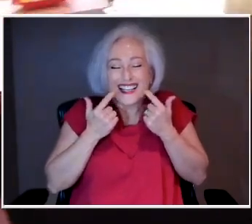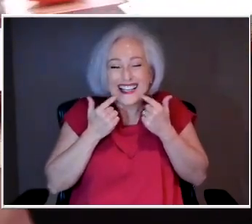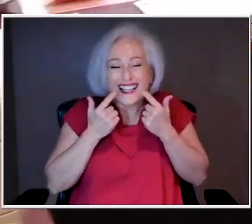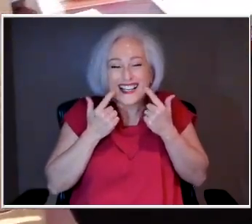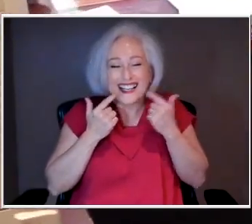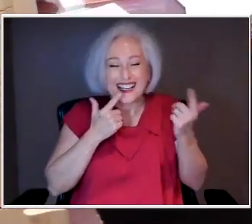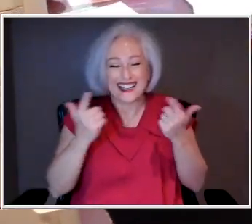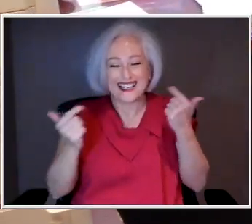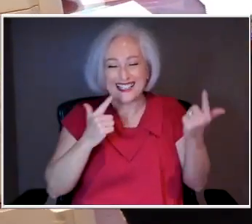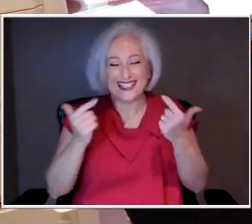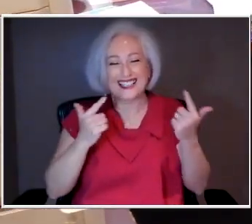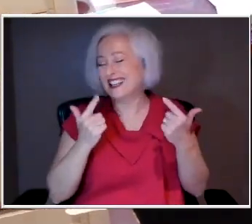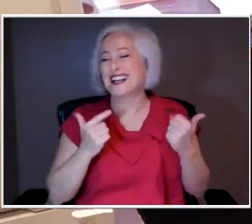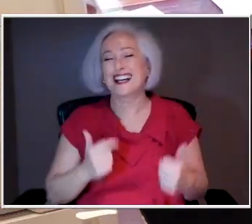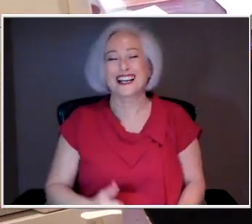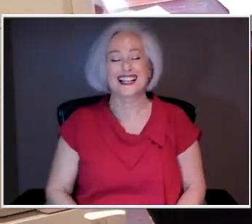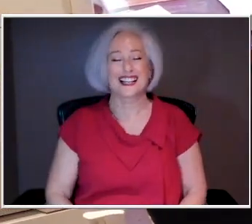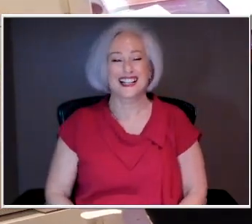Go Chiefs!